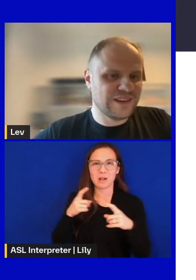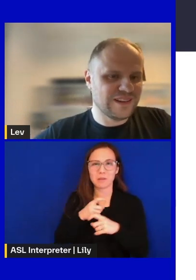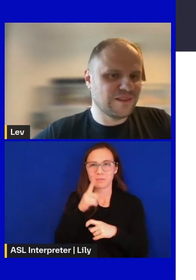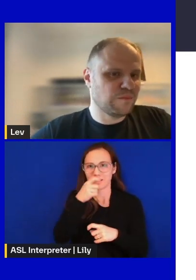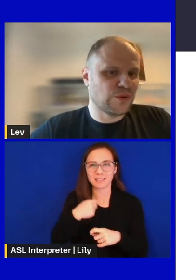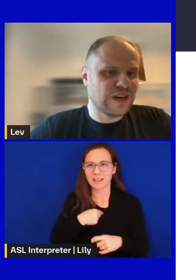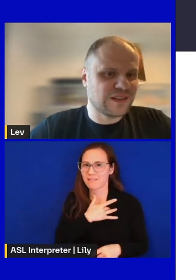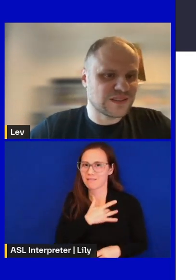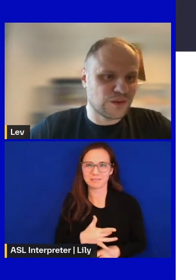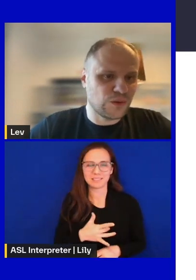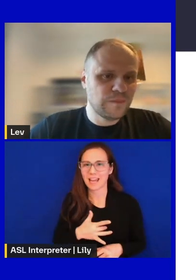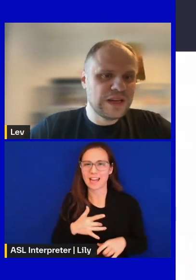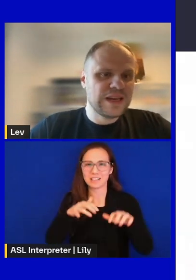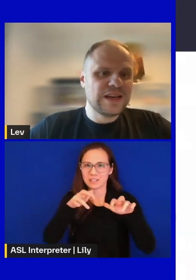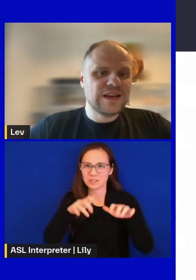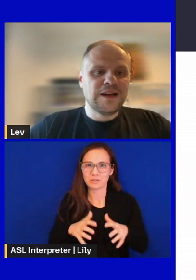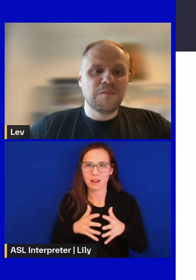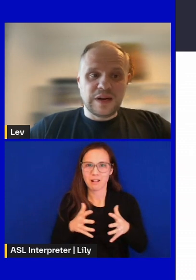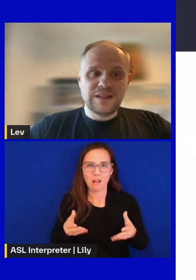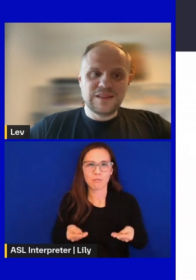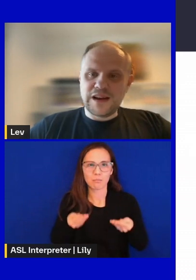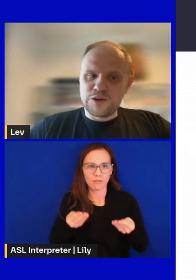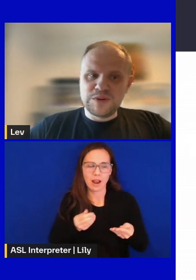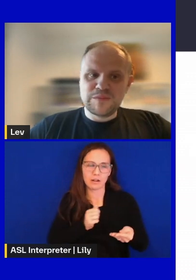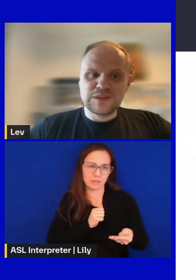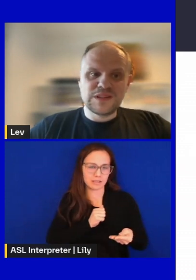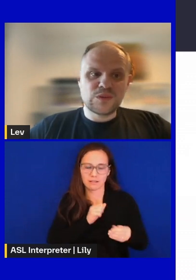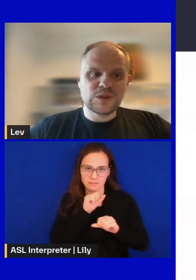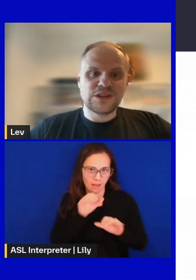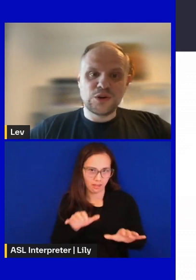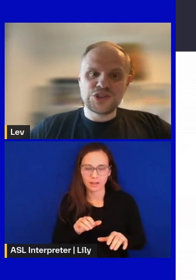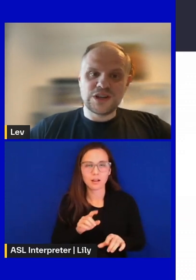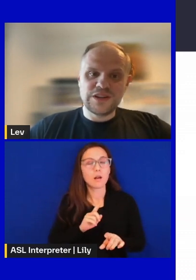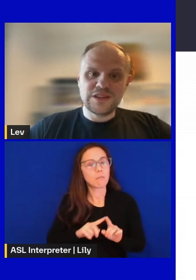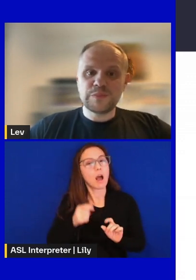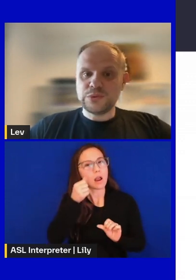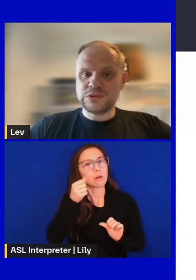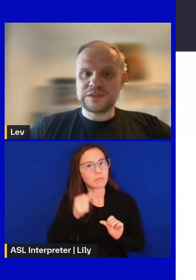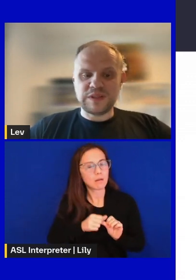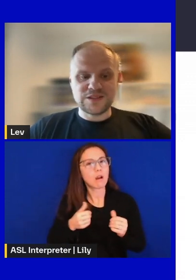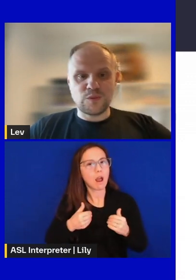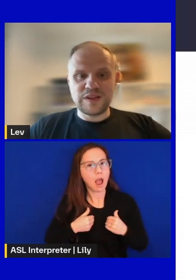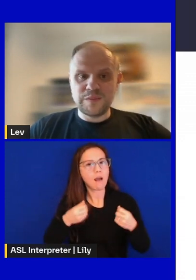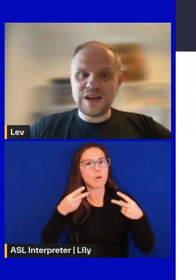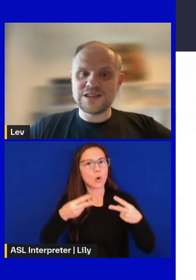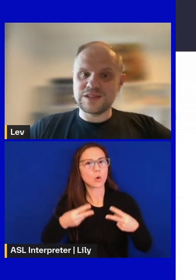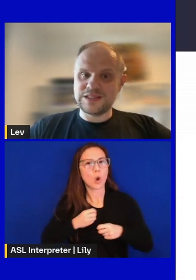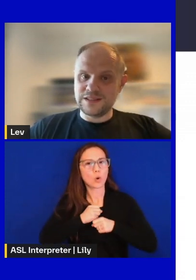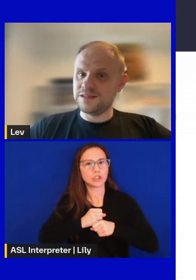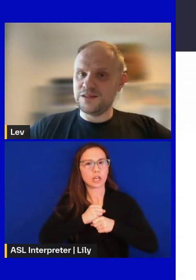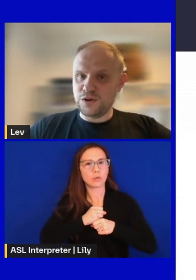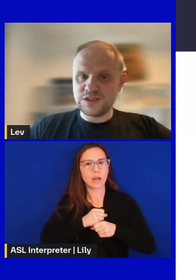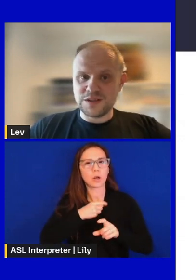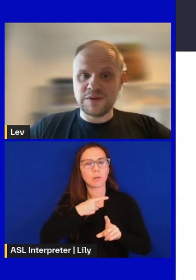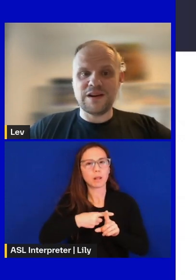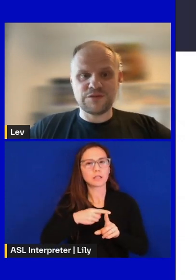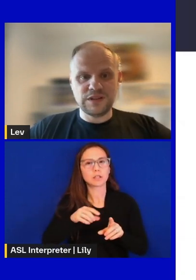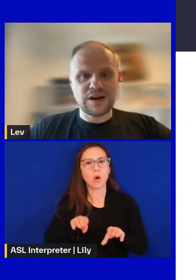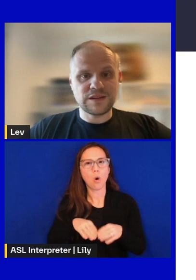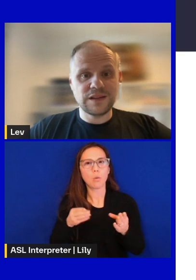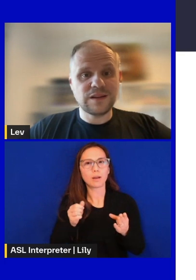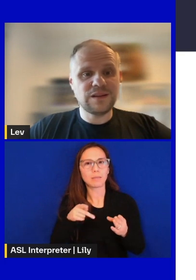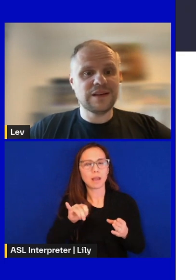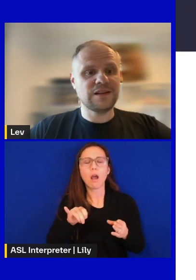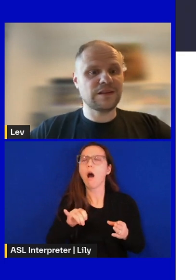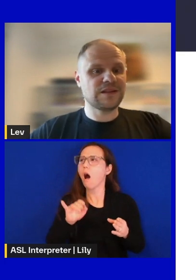or providers at all. But I remember that there was a code generator plus OpenAPI. So I said, awesome, I've read